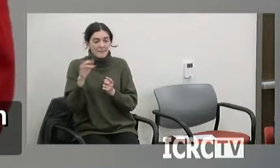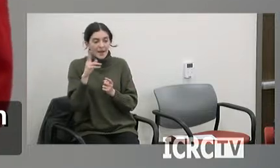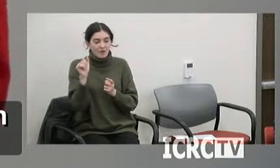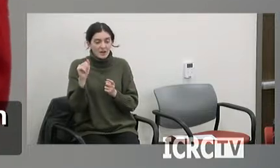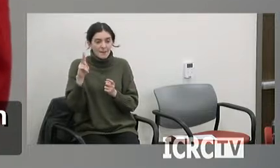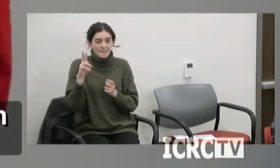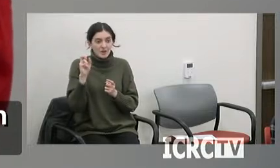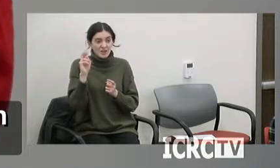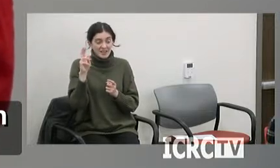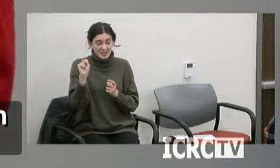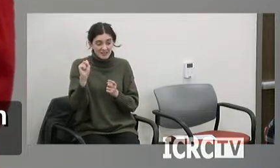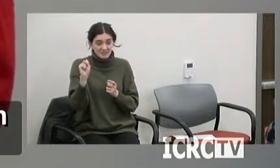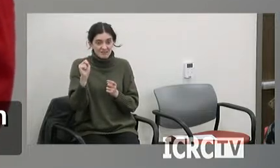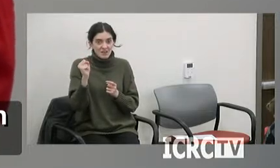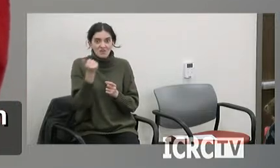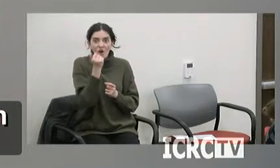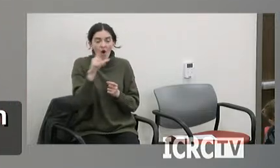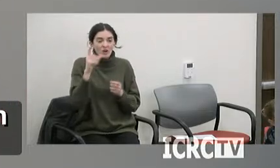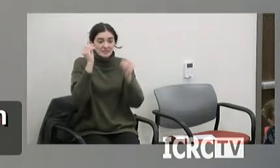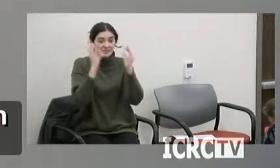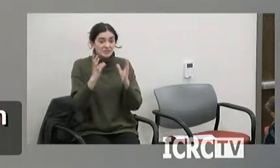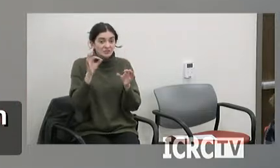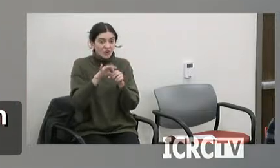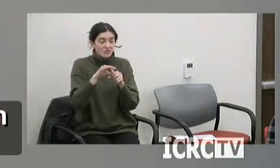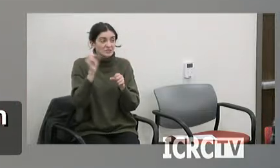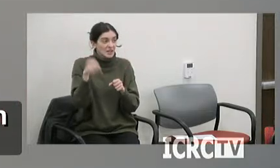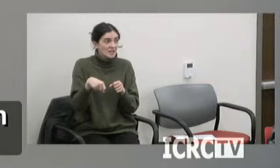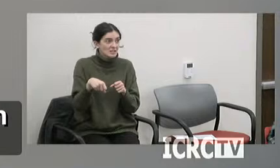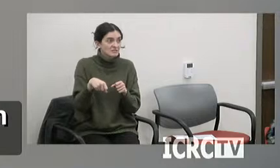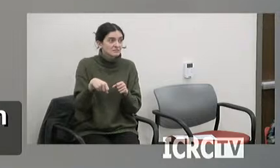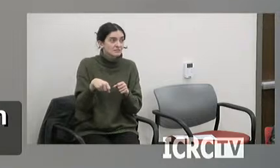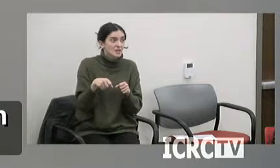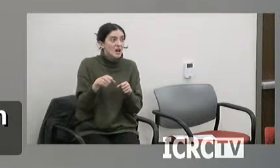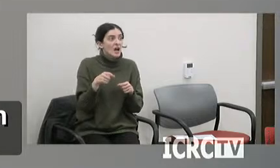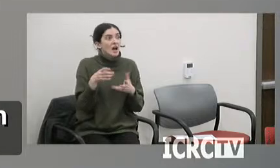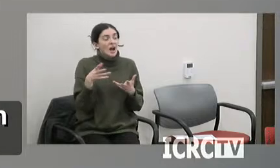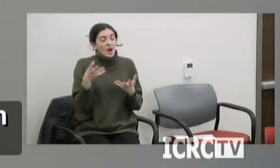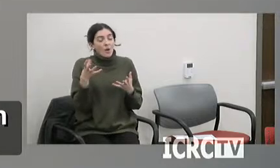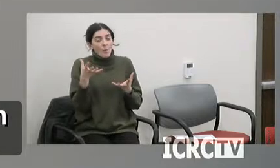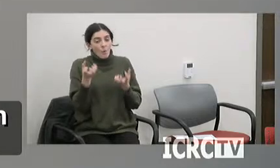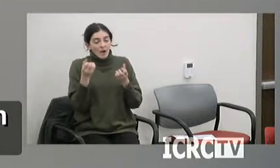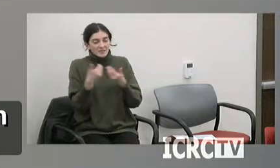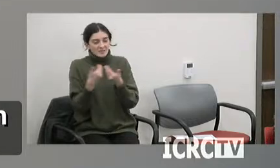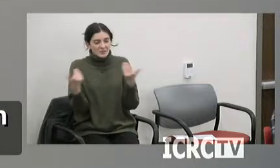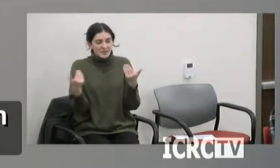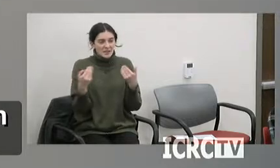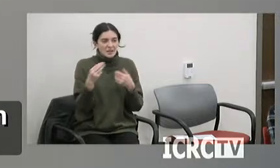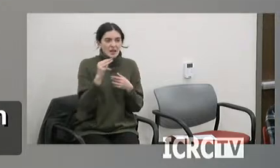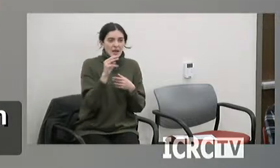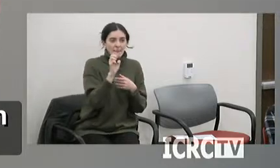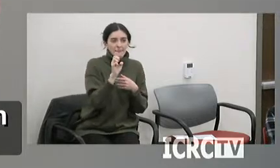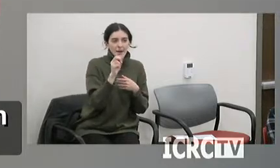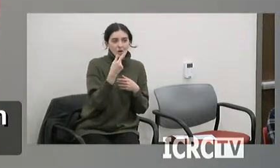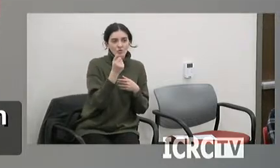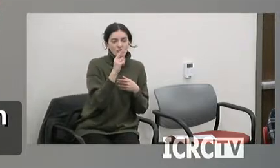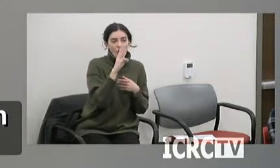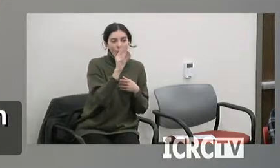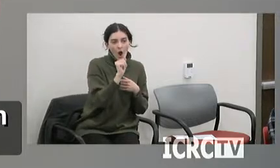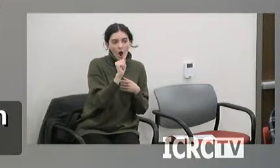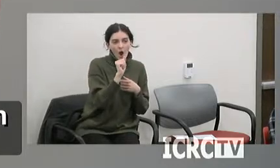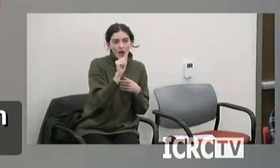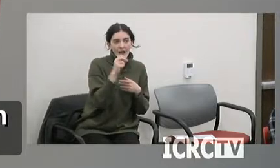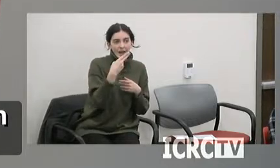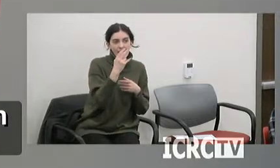was unanimous. They did want to split between McGraw-Hill and CPUP, which is lab aids,